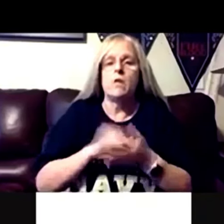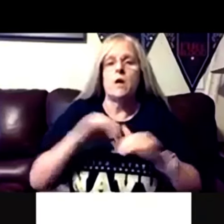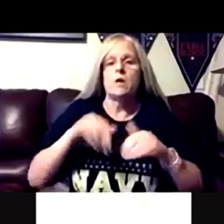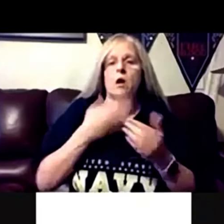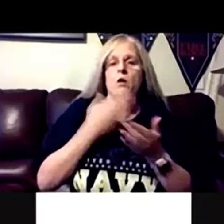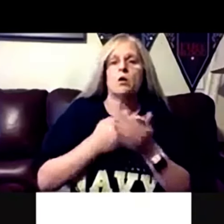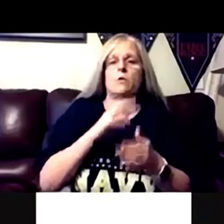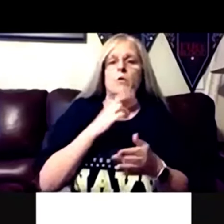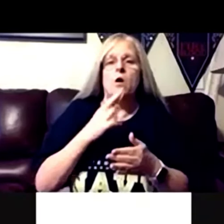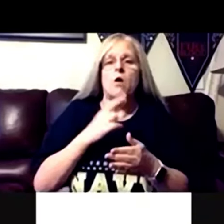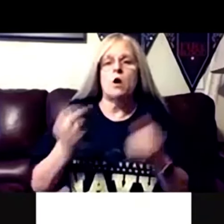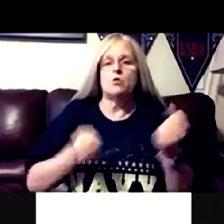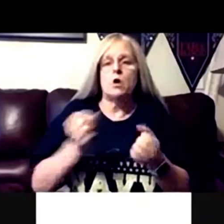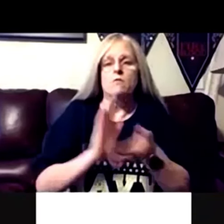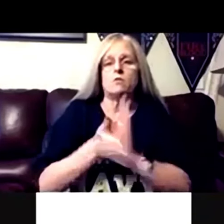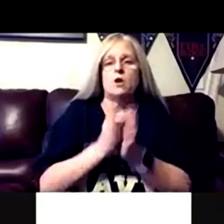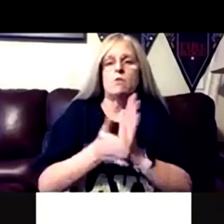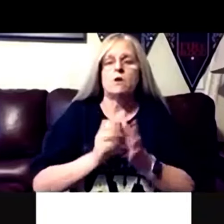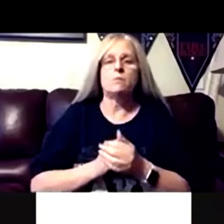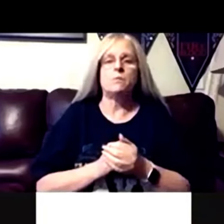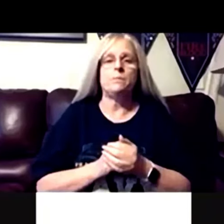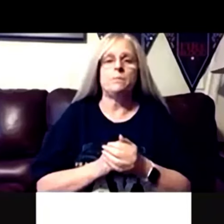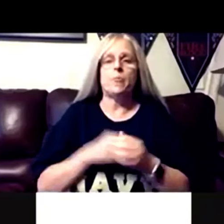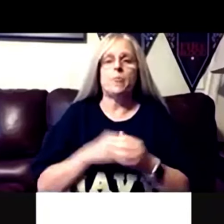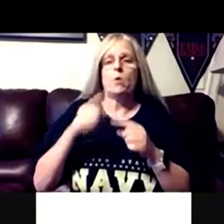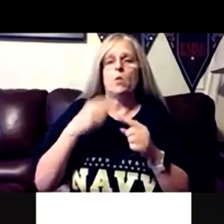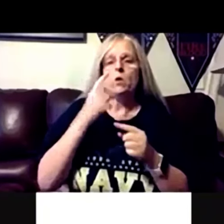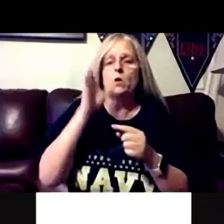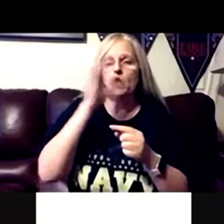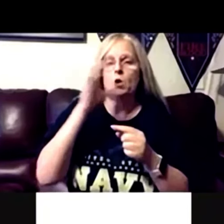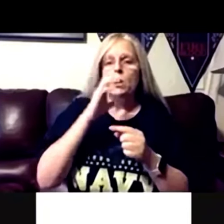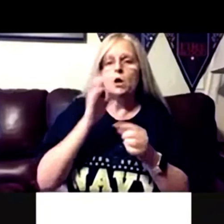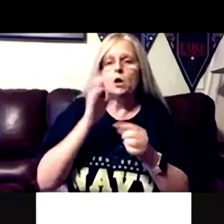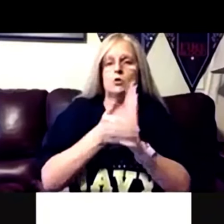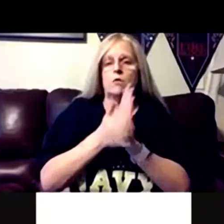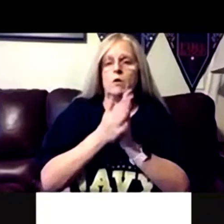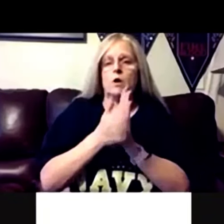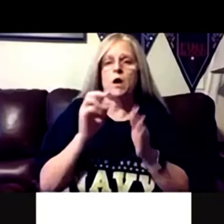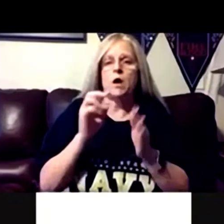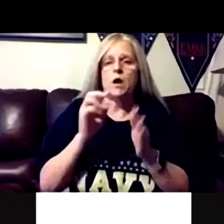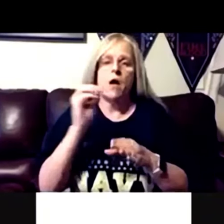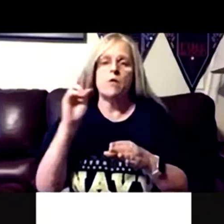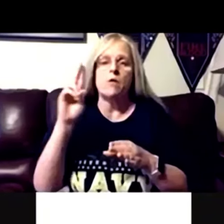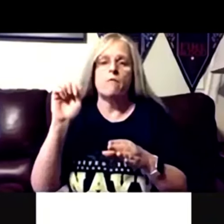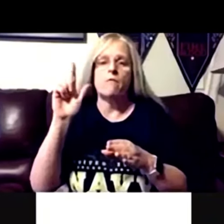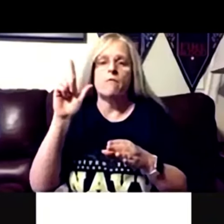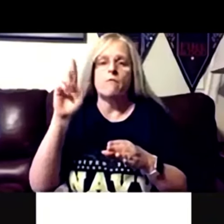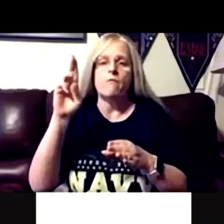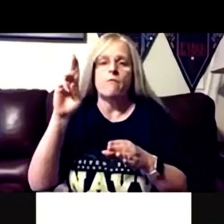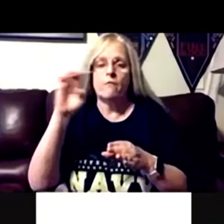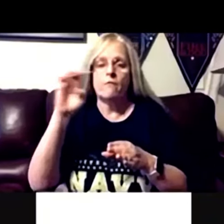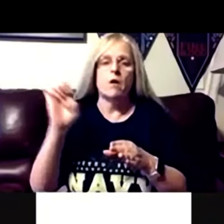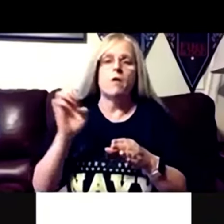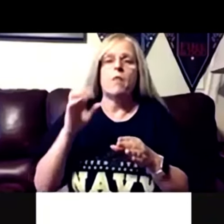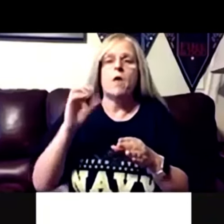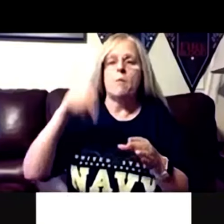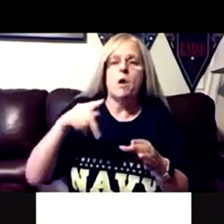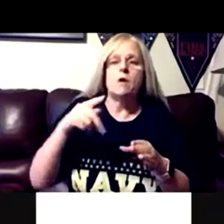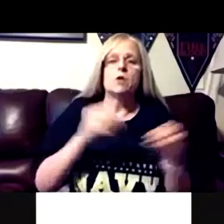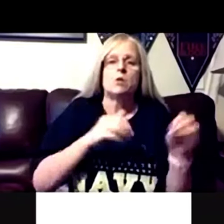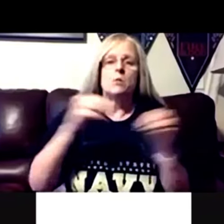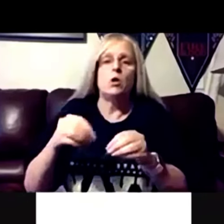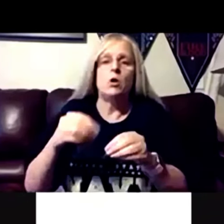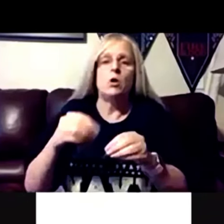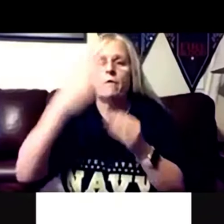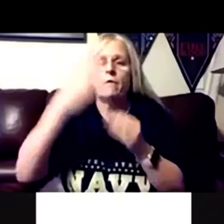at driving traffic. And when you look at the traffic and the sheer volume that ONPASSIVE is going to be putting in front of us,